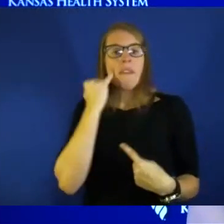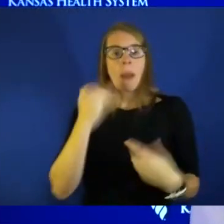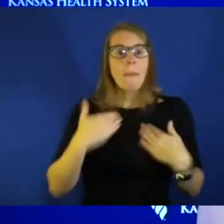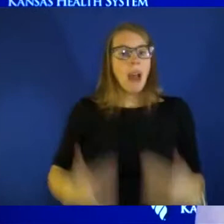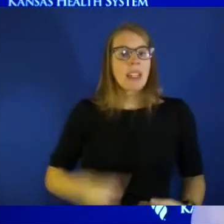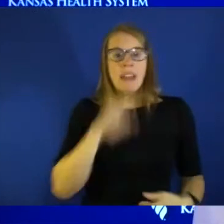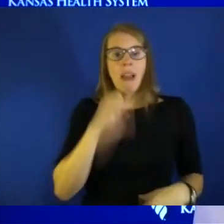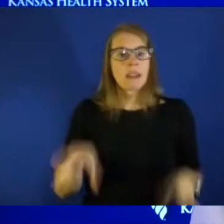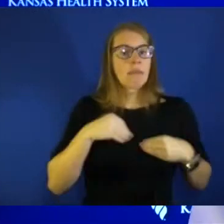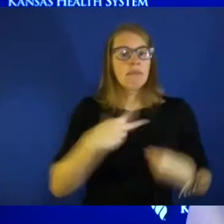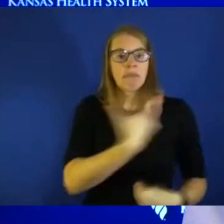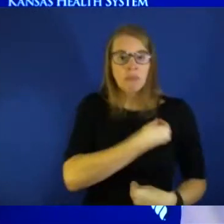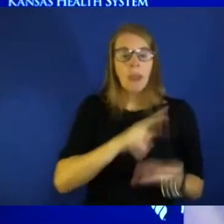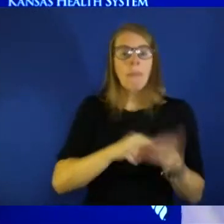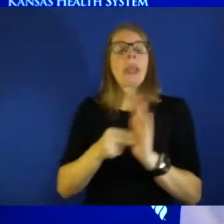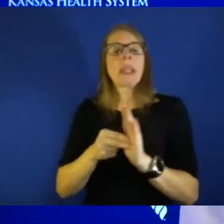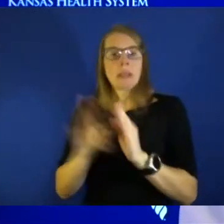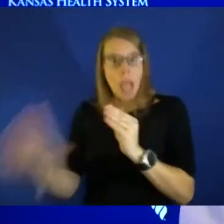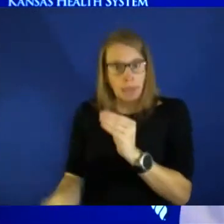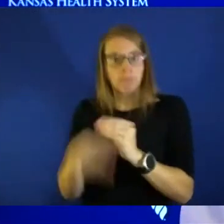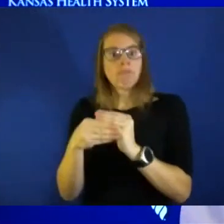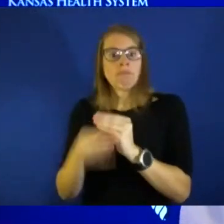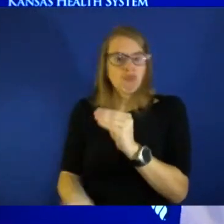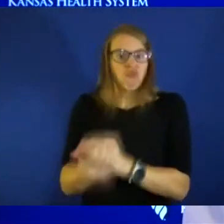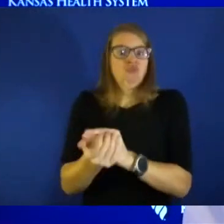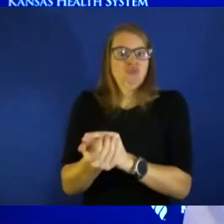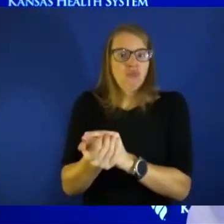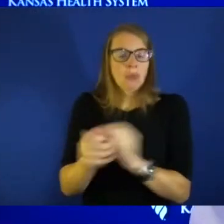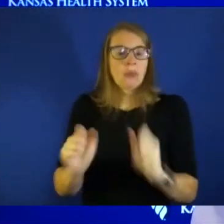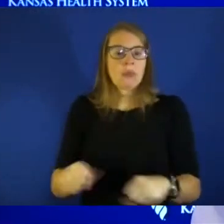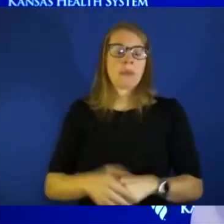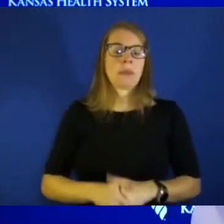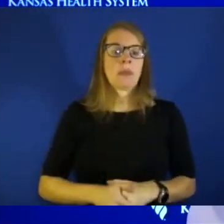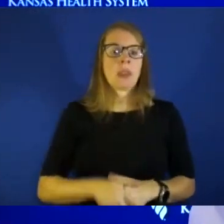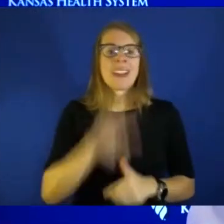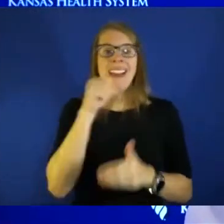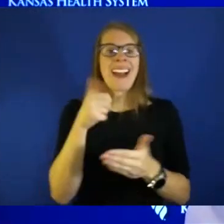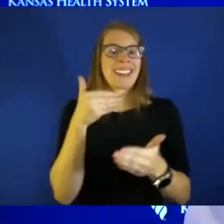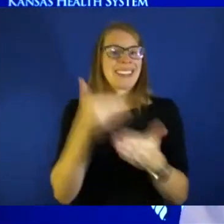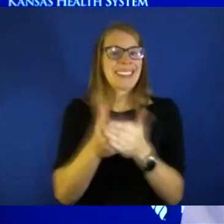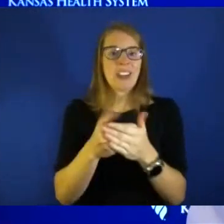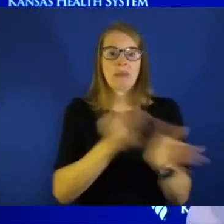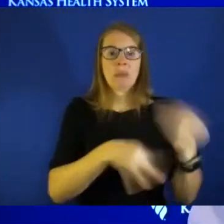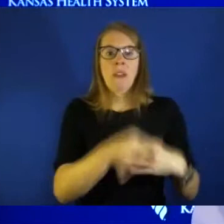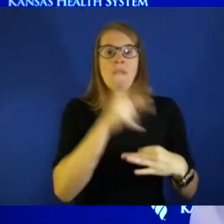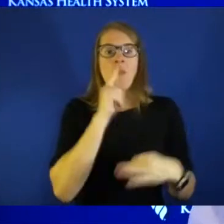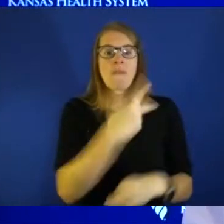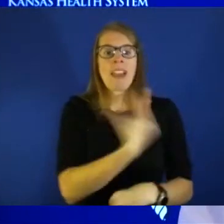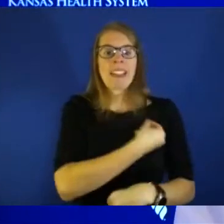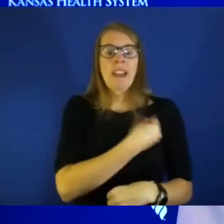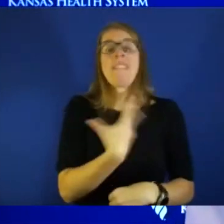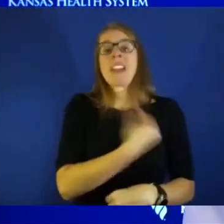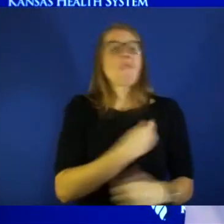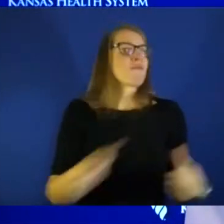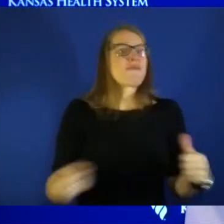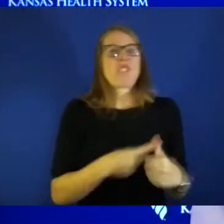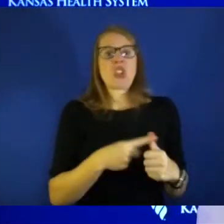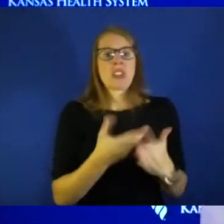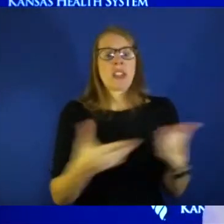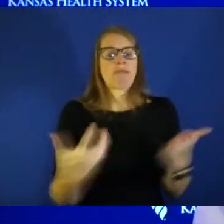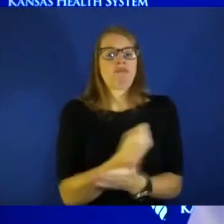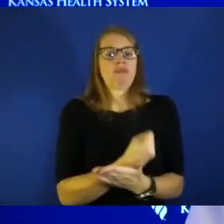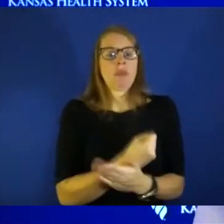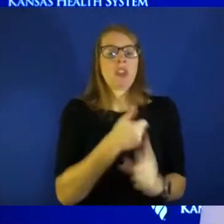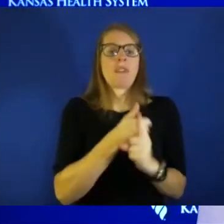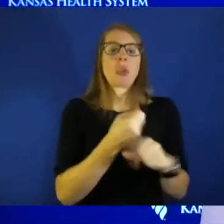as well. So it is nowhere near a replacement for vaccine. Vaccine should be the first thing that you use, and